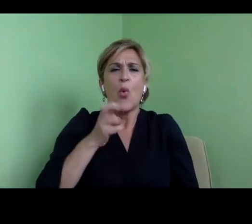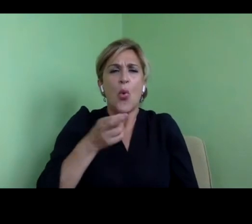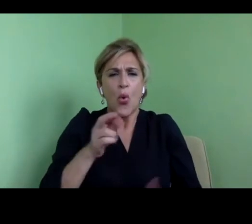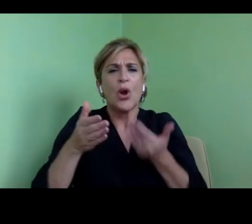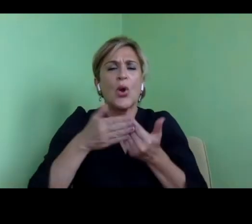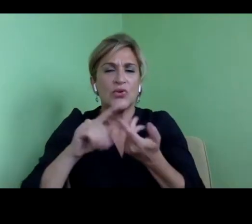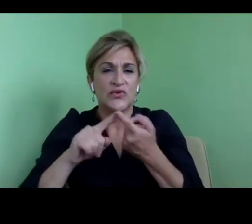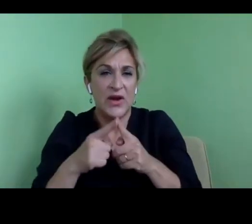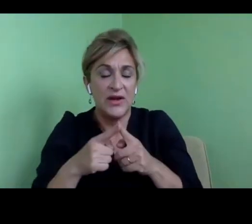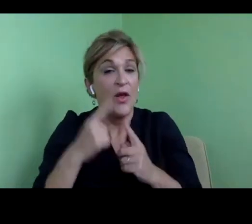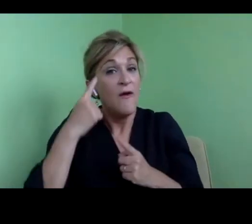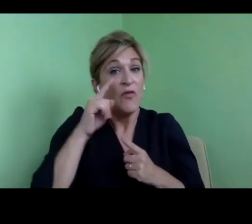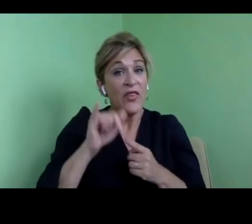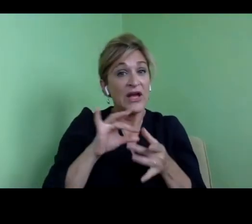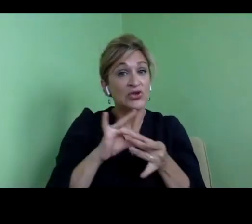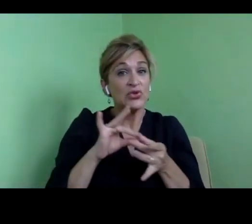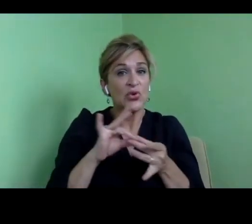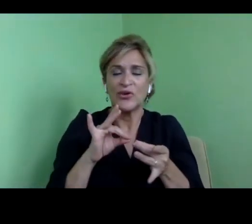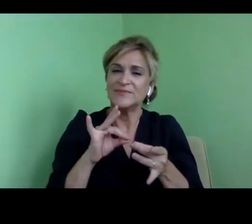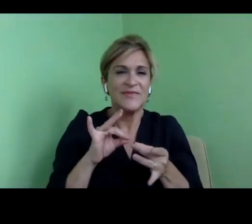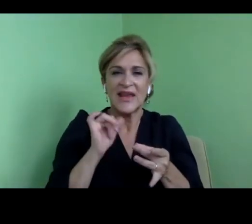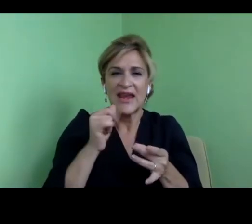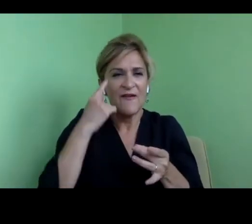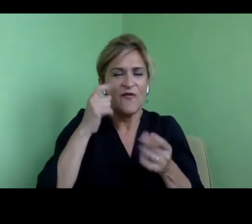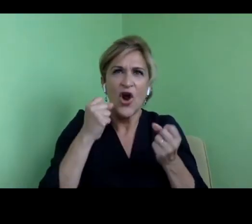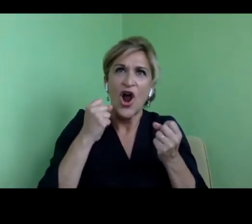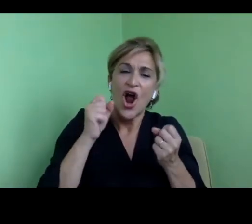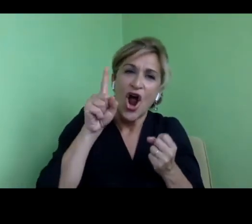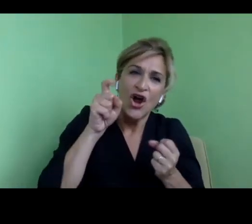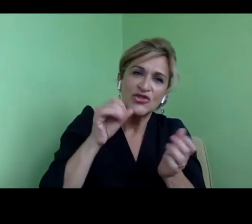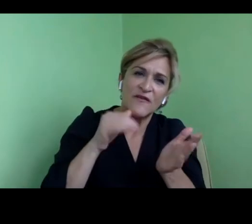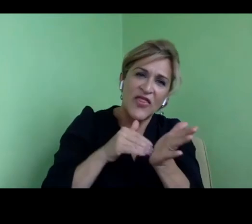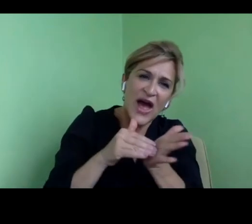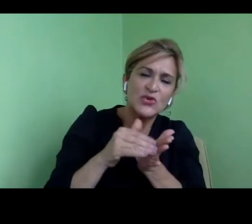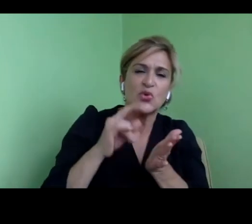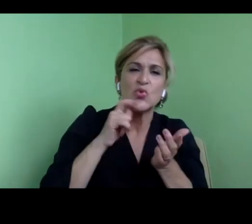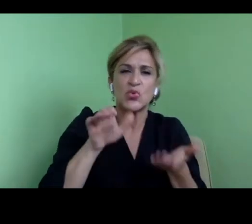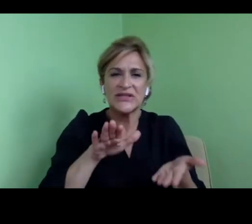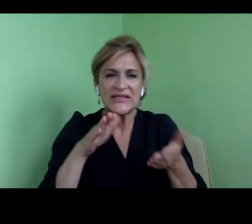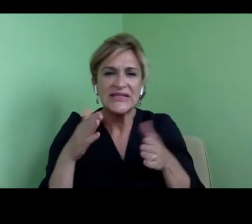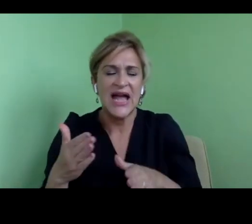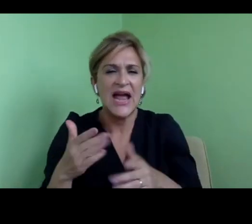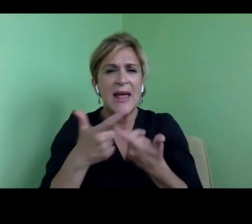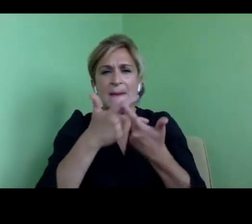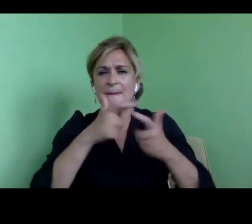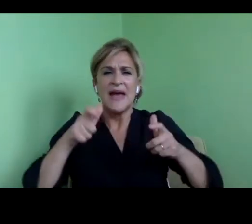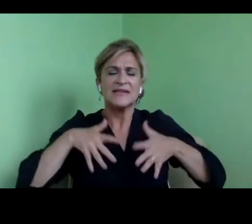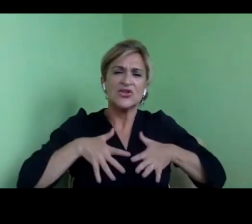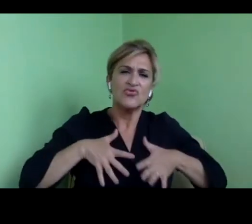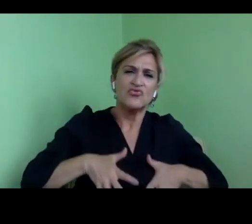basis of this story could never be for thousands, hundreds of thousands who died, about massive grief remaining